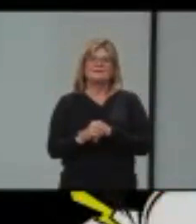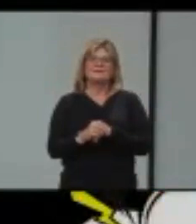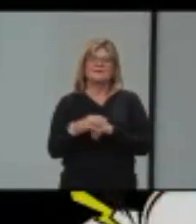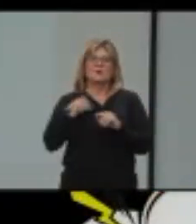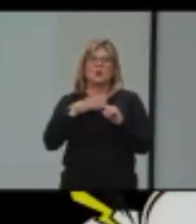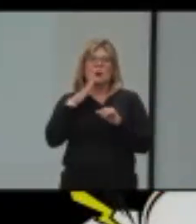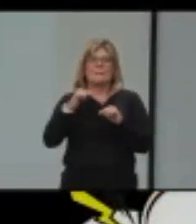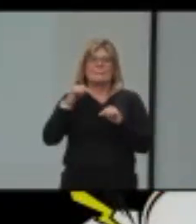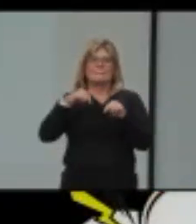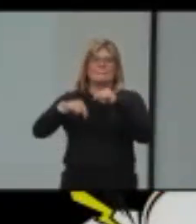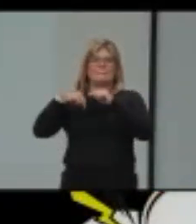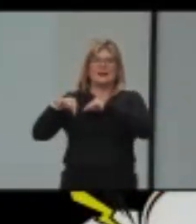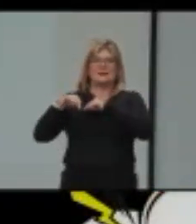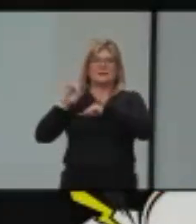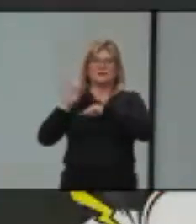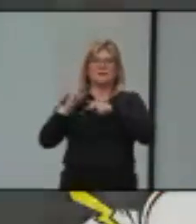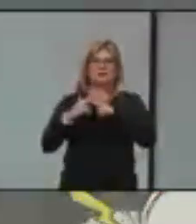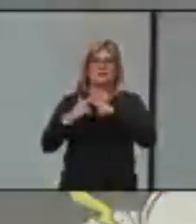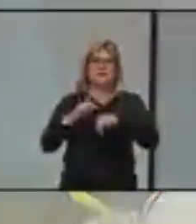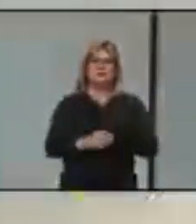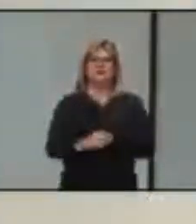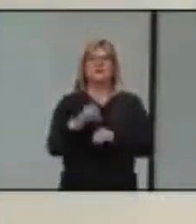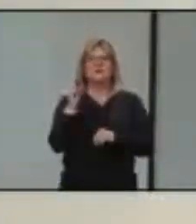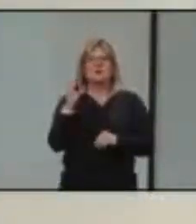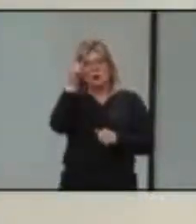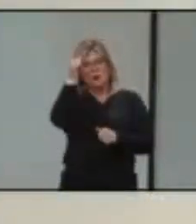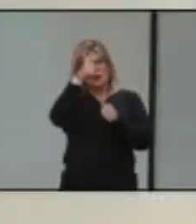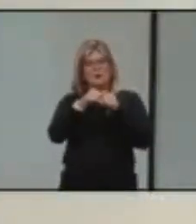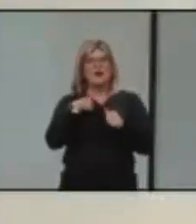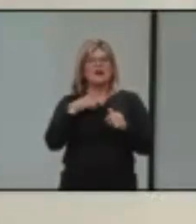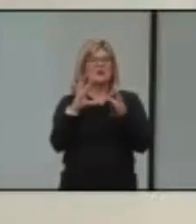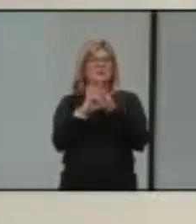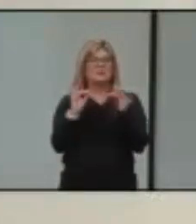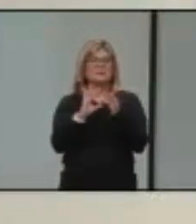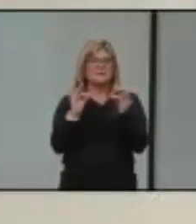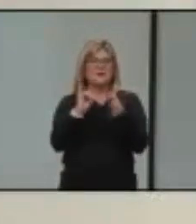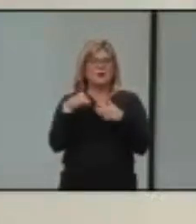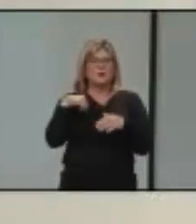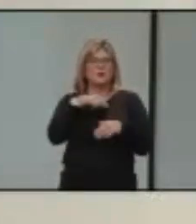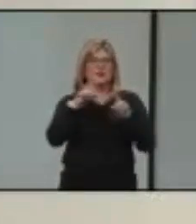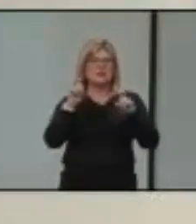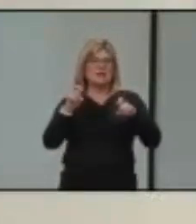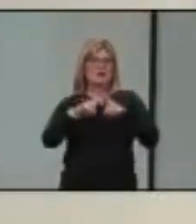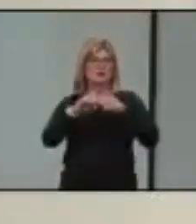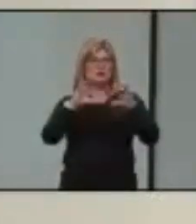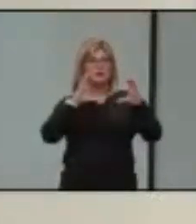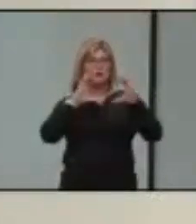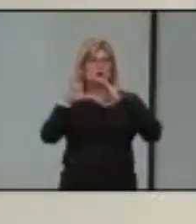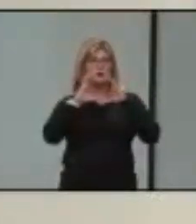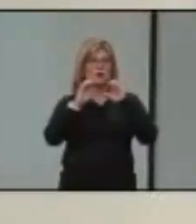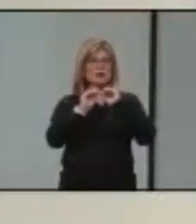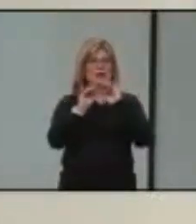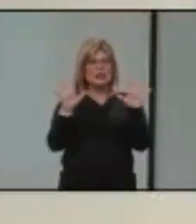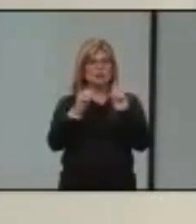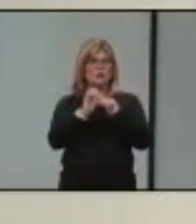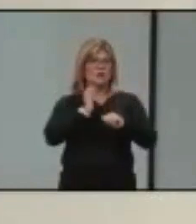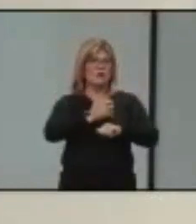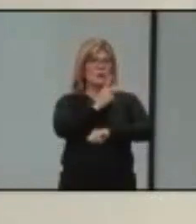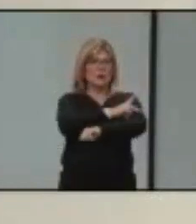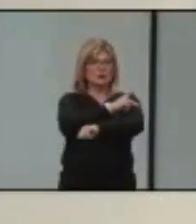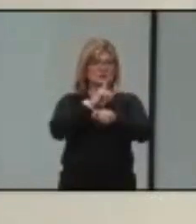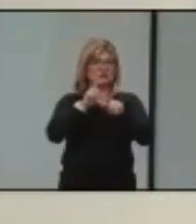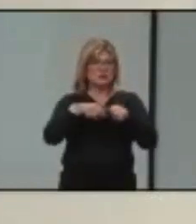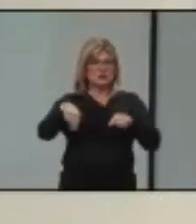we're gonna go back for a second. So remember when I said that we need to be able to communicate with our patients in a way that they can